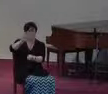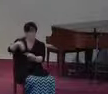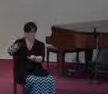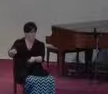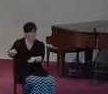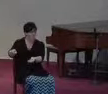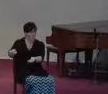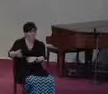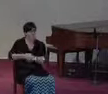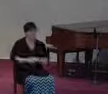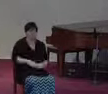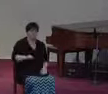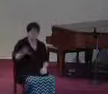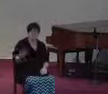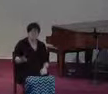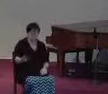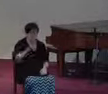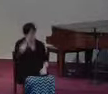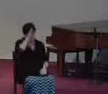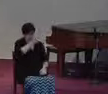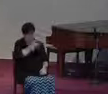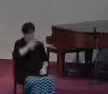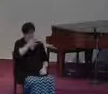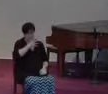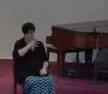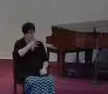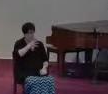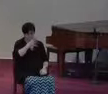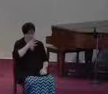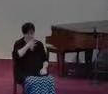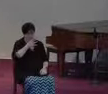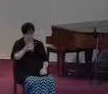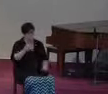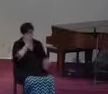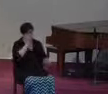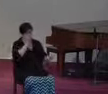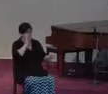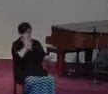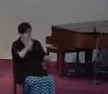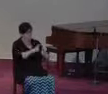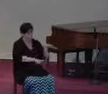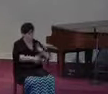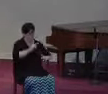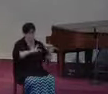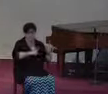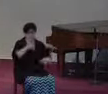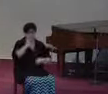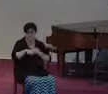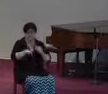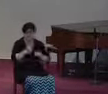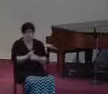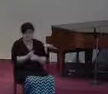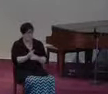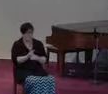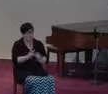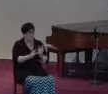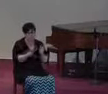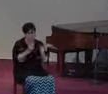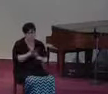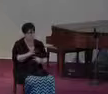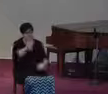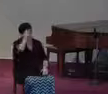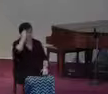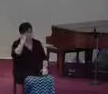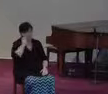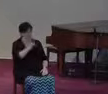The child's father and mother marveled at what was said about him. Mary and Joseph, they already knew